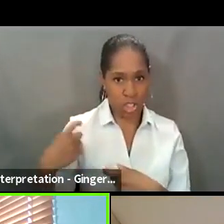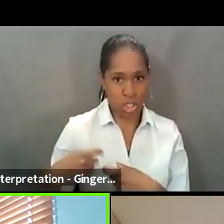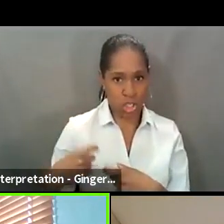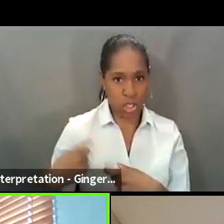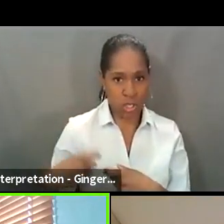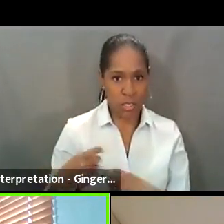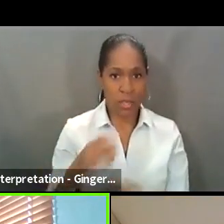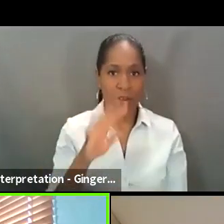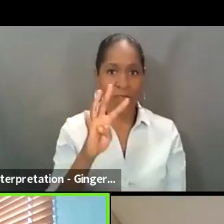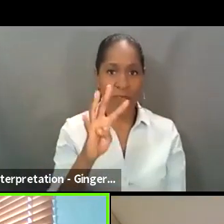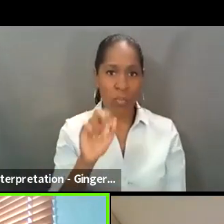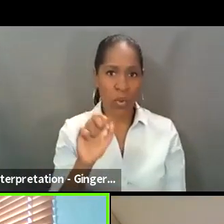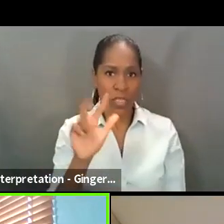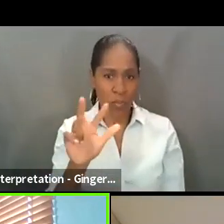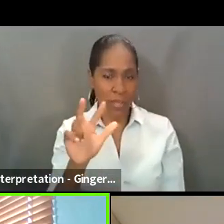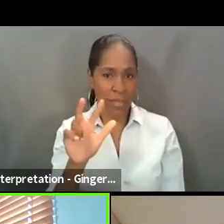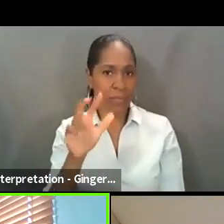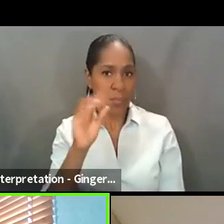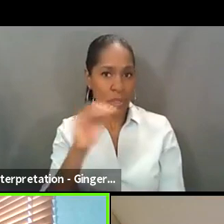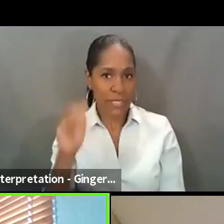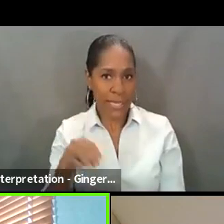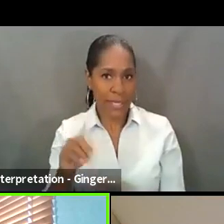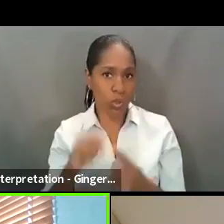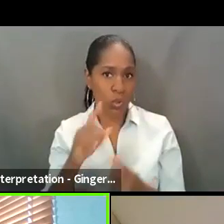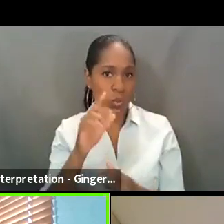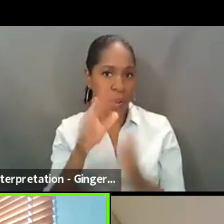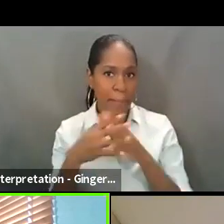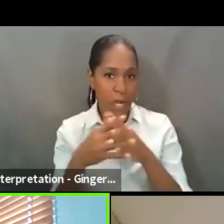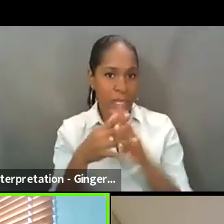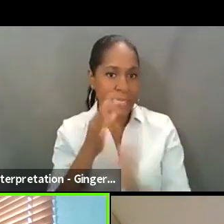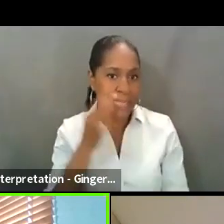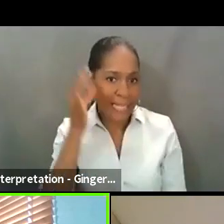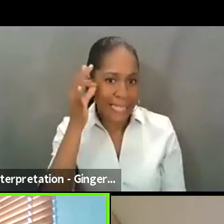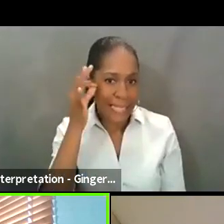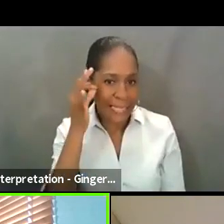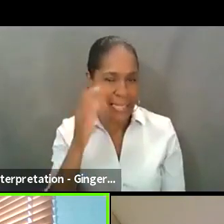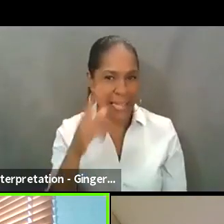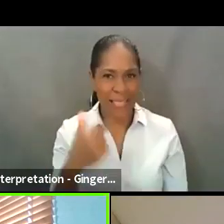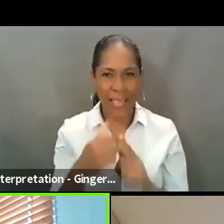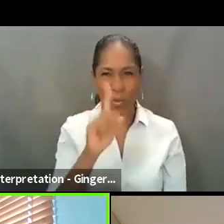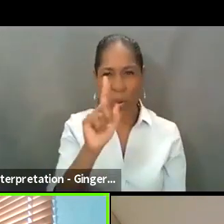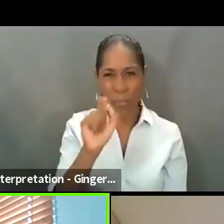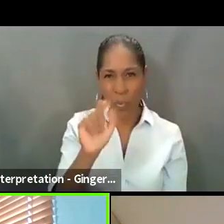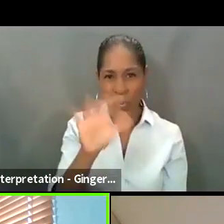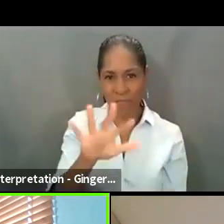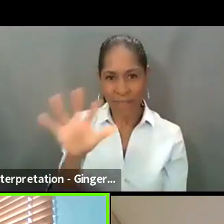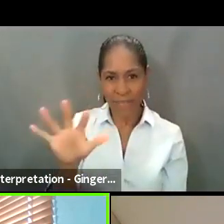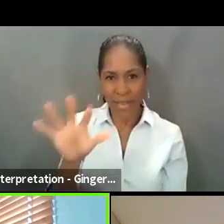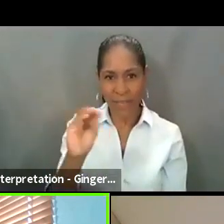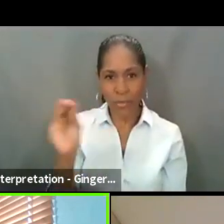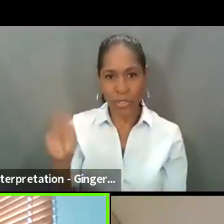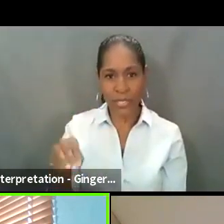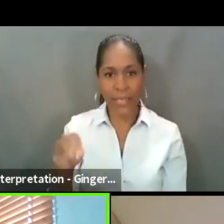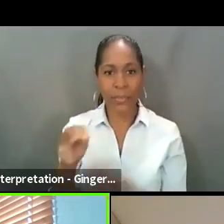0.73% to American Indian, and then the other 1.55%